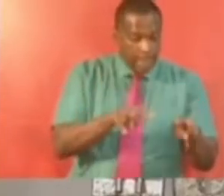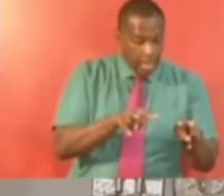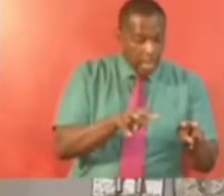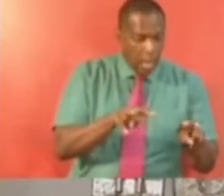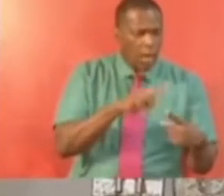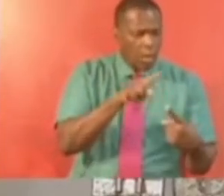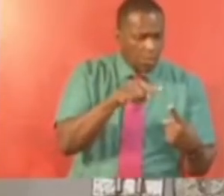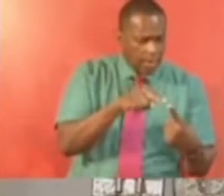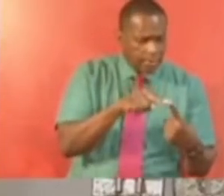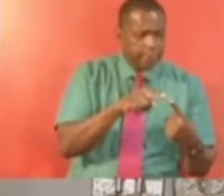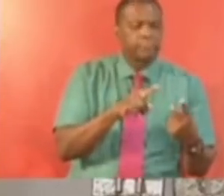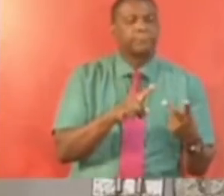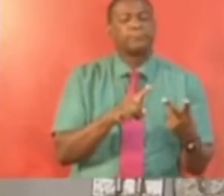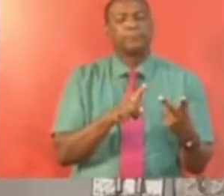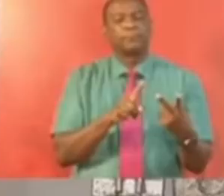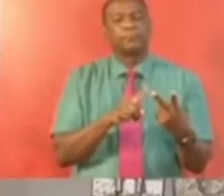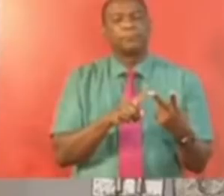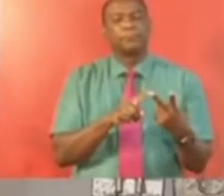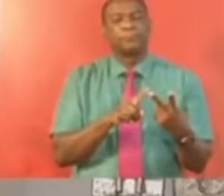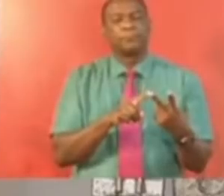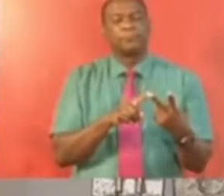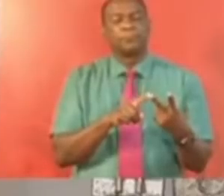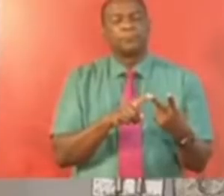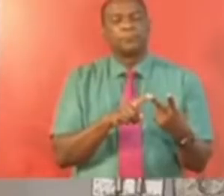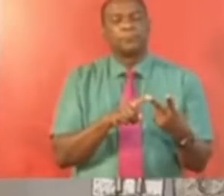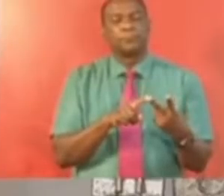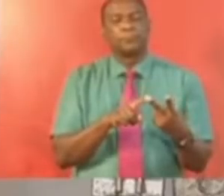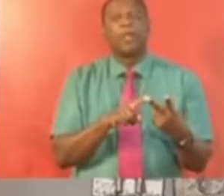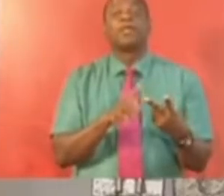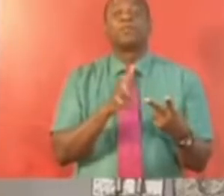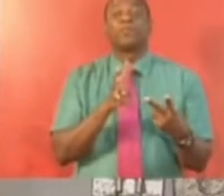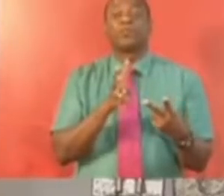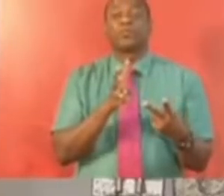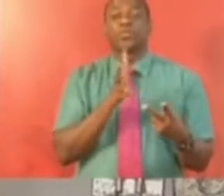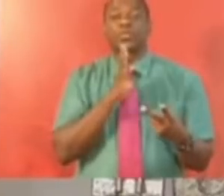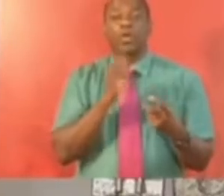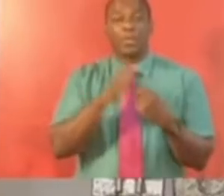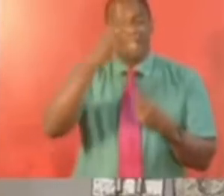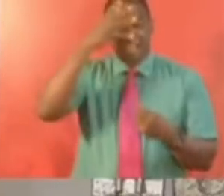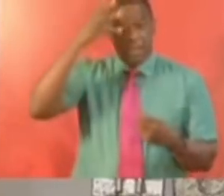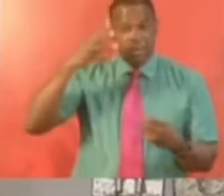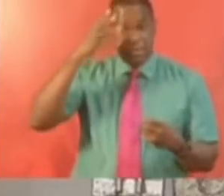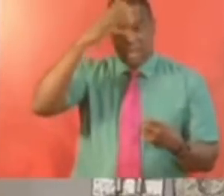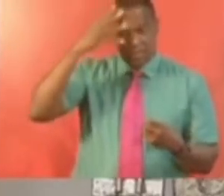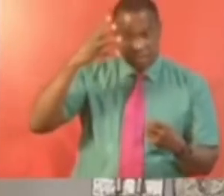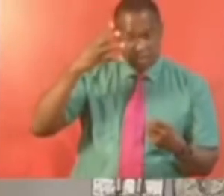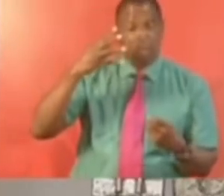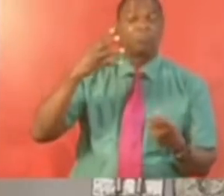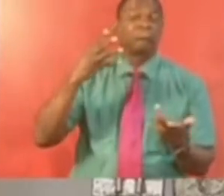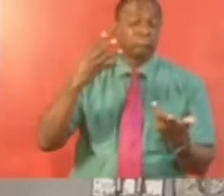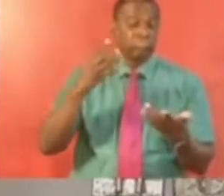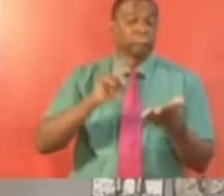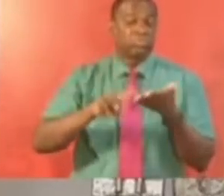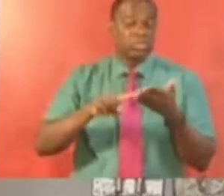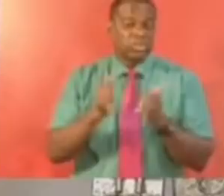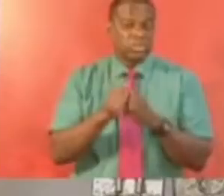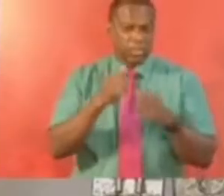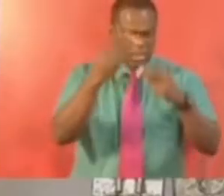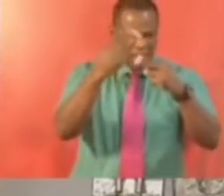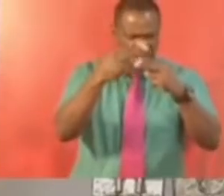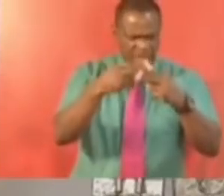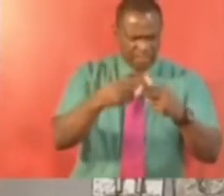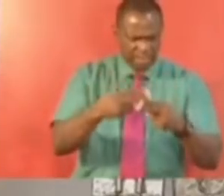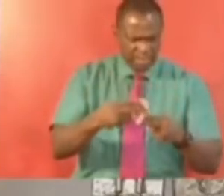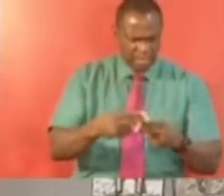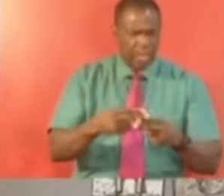in discussions with the Permanent Secretary, we're also going to be speaking to immigration when we're looking at names to identify when it was that